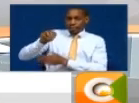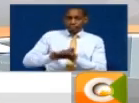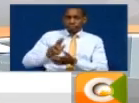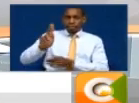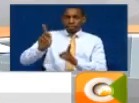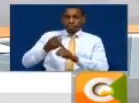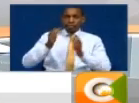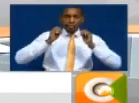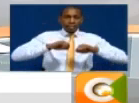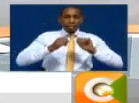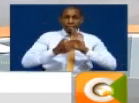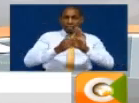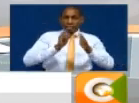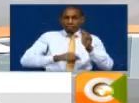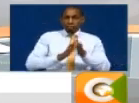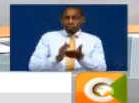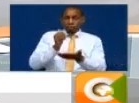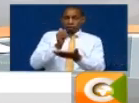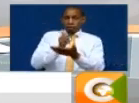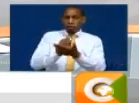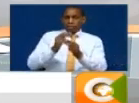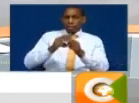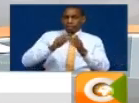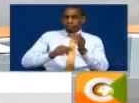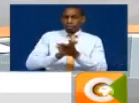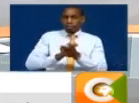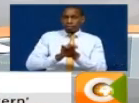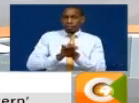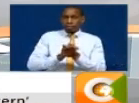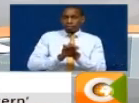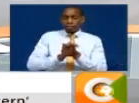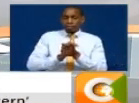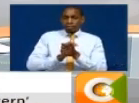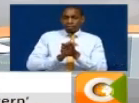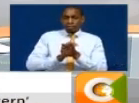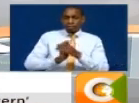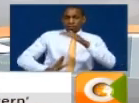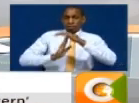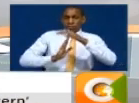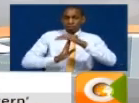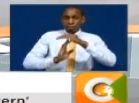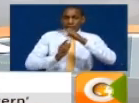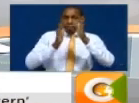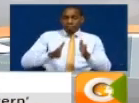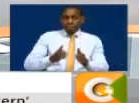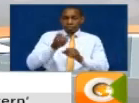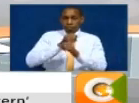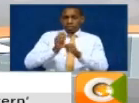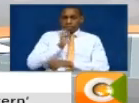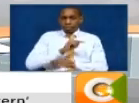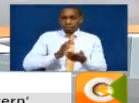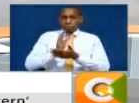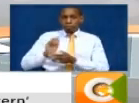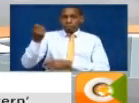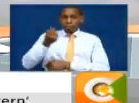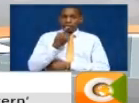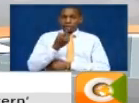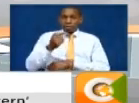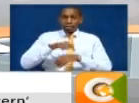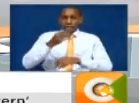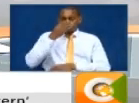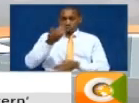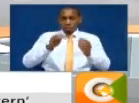Kenya Kwanza agreement states that an office to be named Prime Cabinet Secretary would be created through an executive order